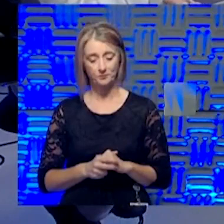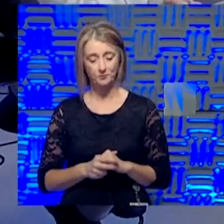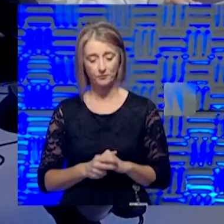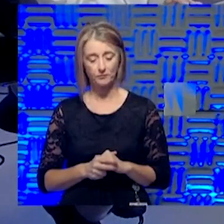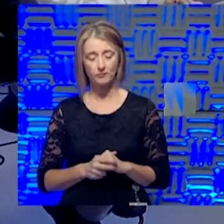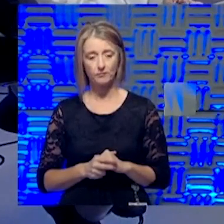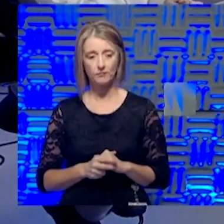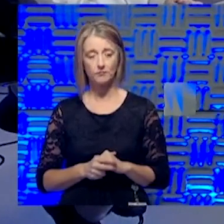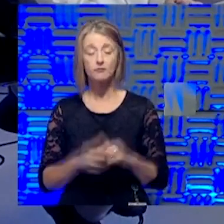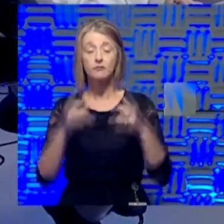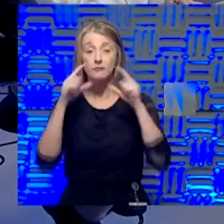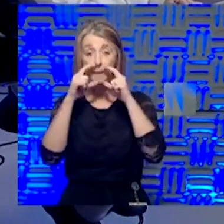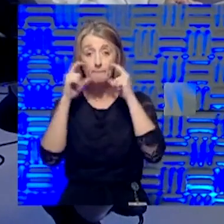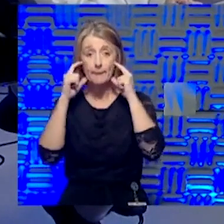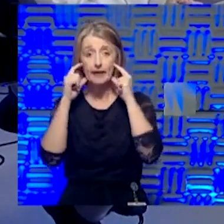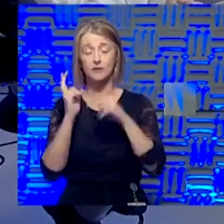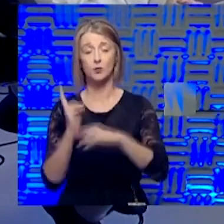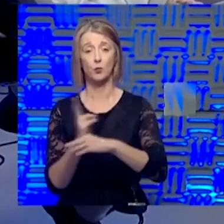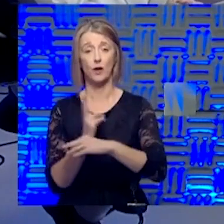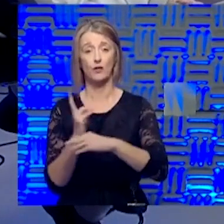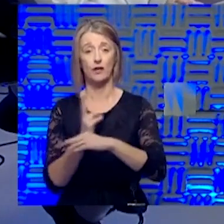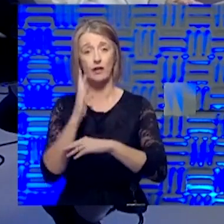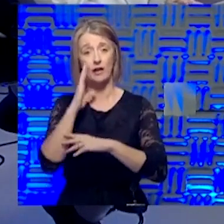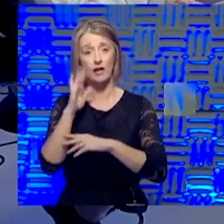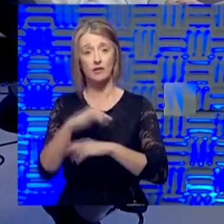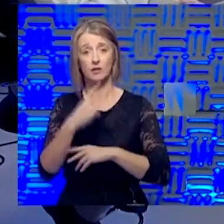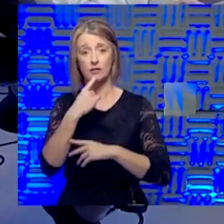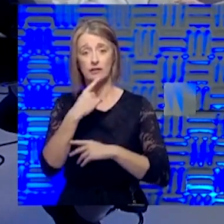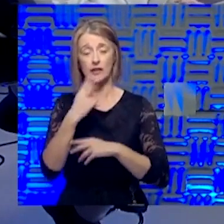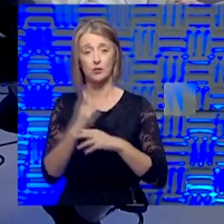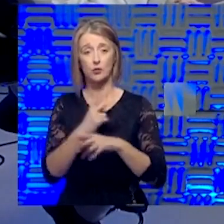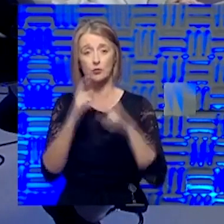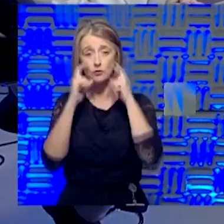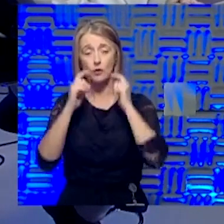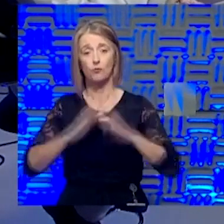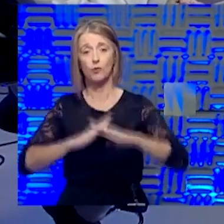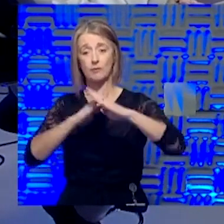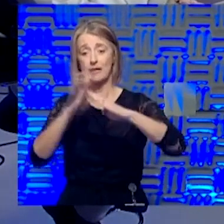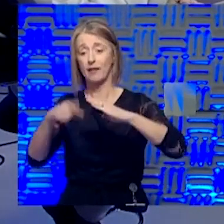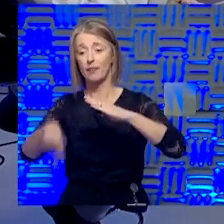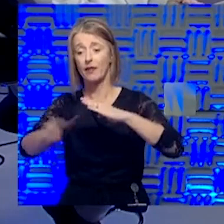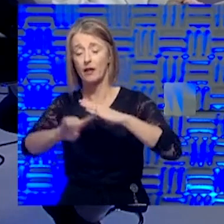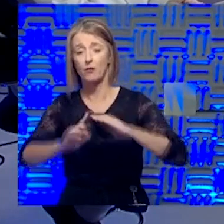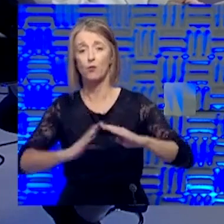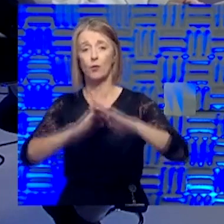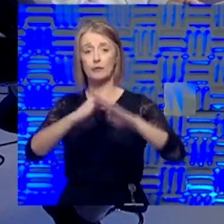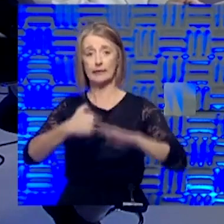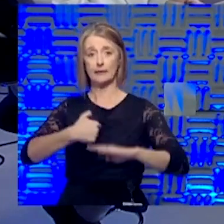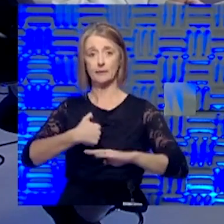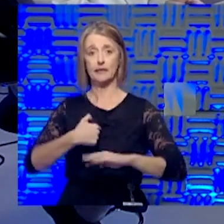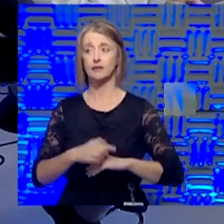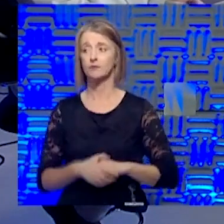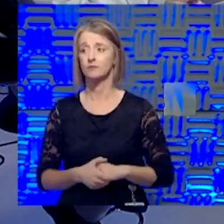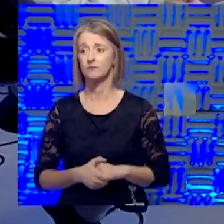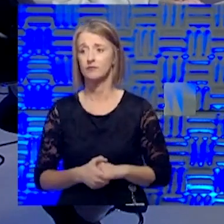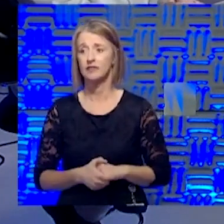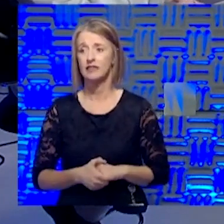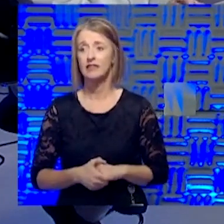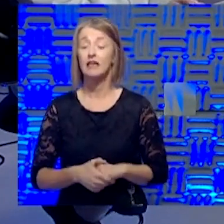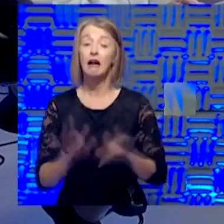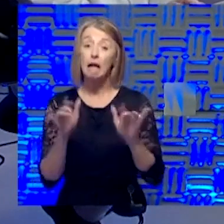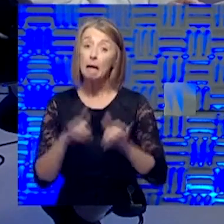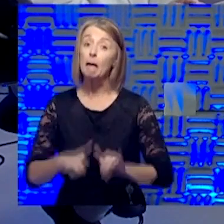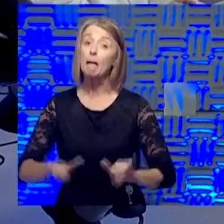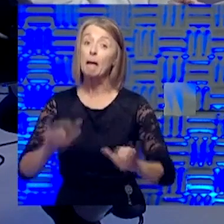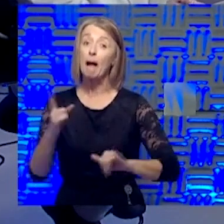So mask wearing, it says, I know you've said wearing masks will protect others, but will it protect me? So, Dana, that's a common